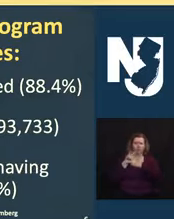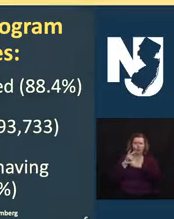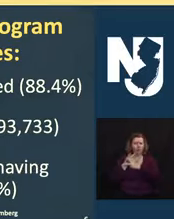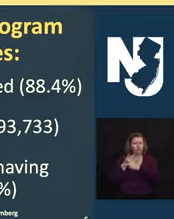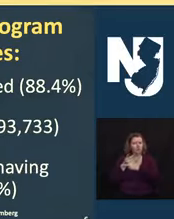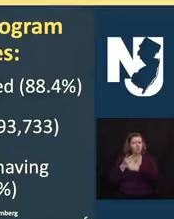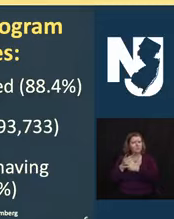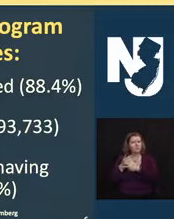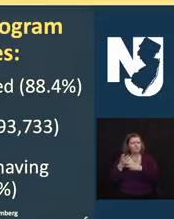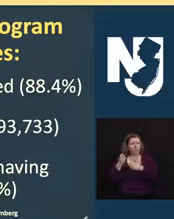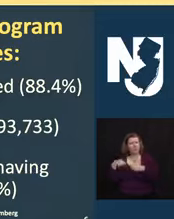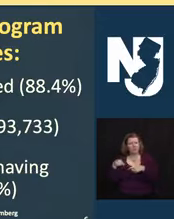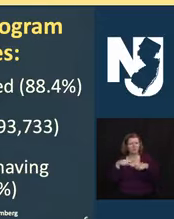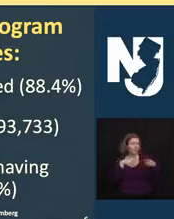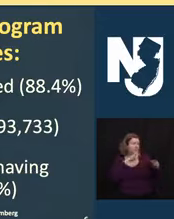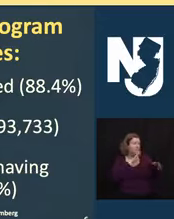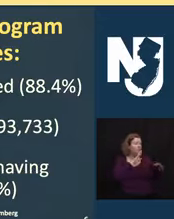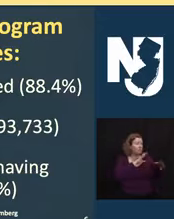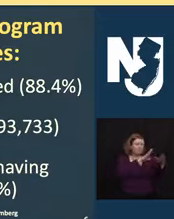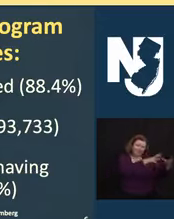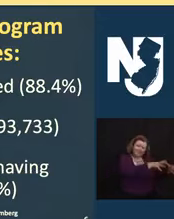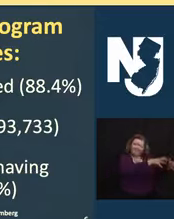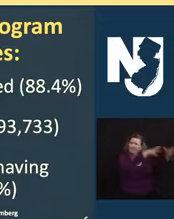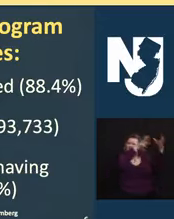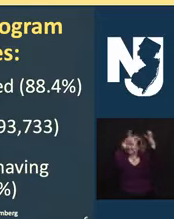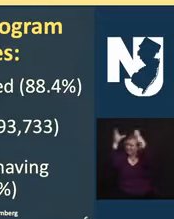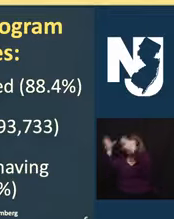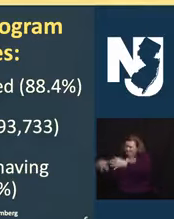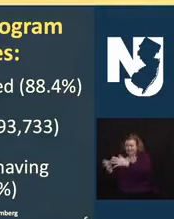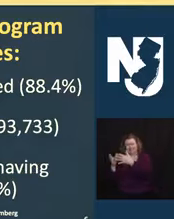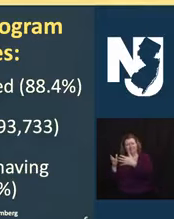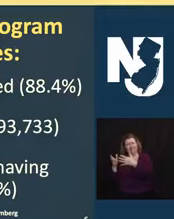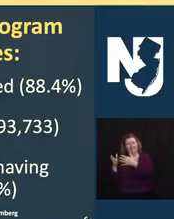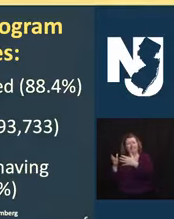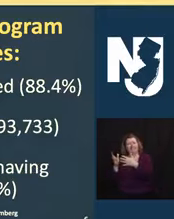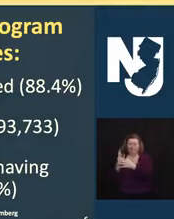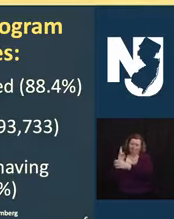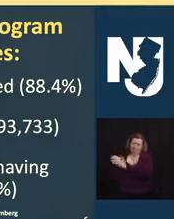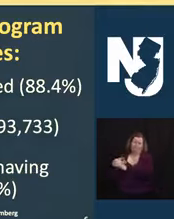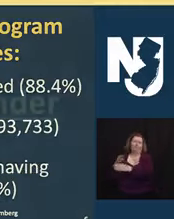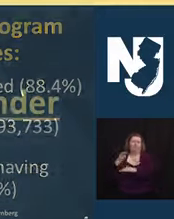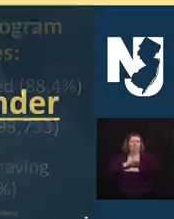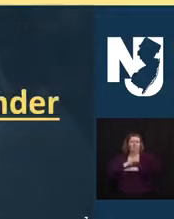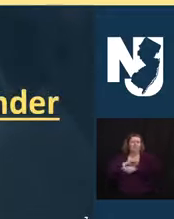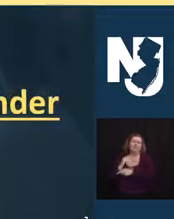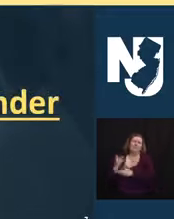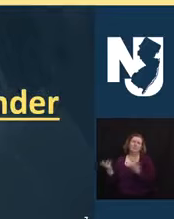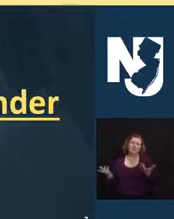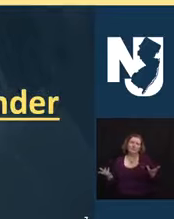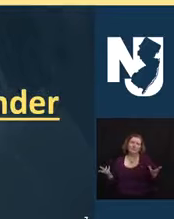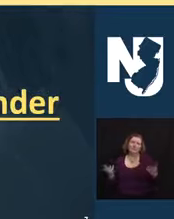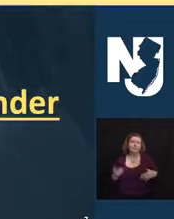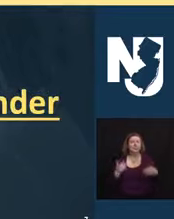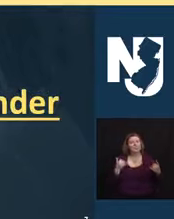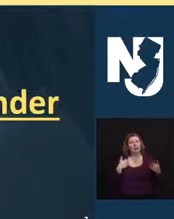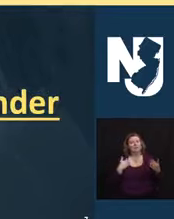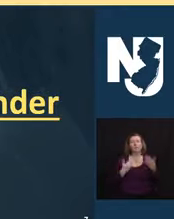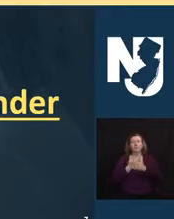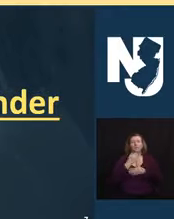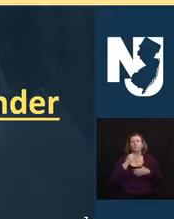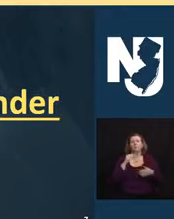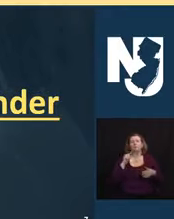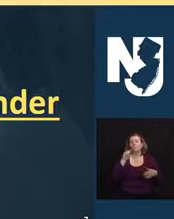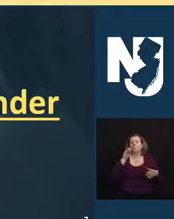category. Let there be no doubt about it. So today, some more news. We are proud to unveil a new tool on our